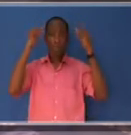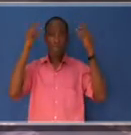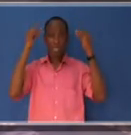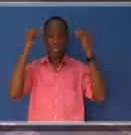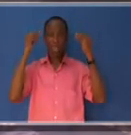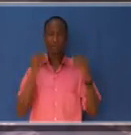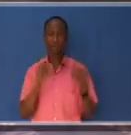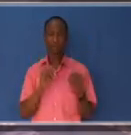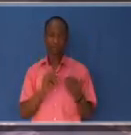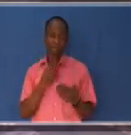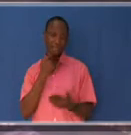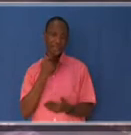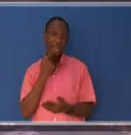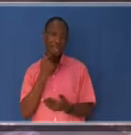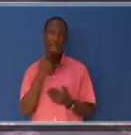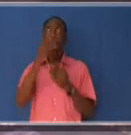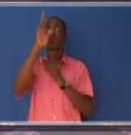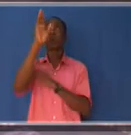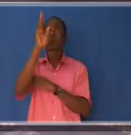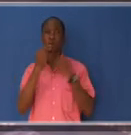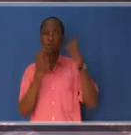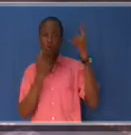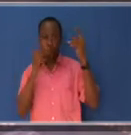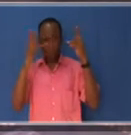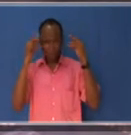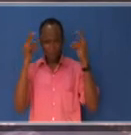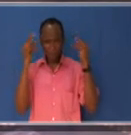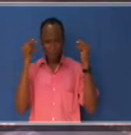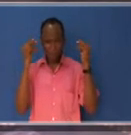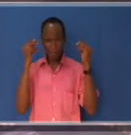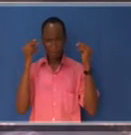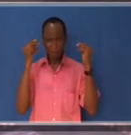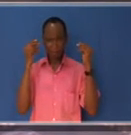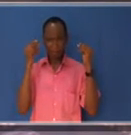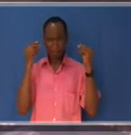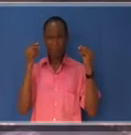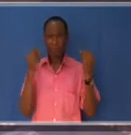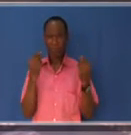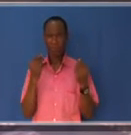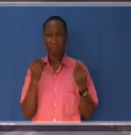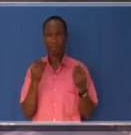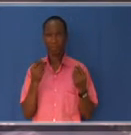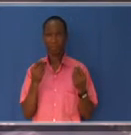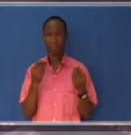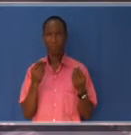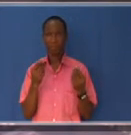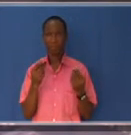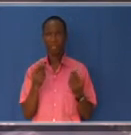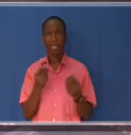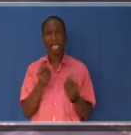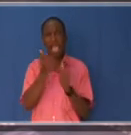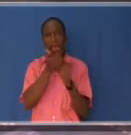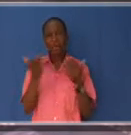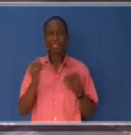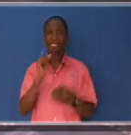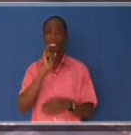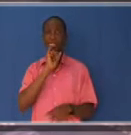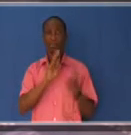Moses wrote, and the Lord said to me, what they have spoken is